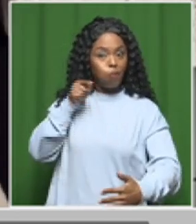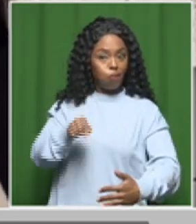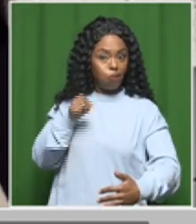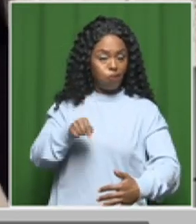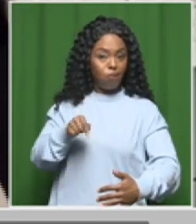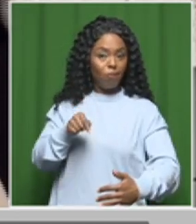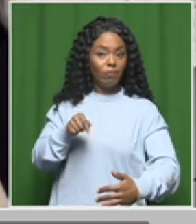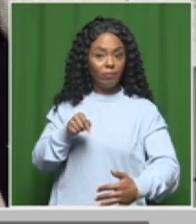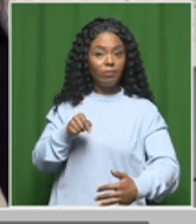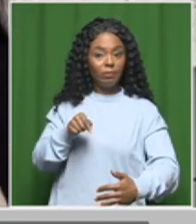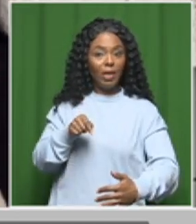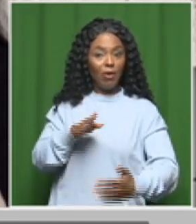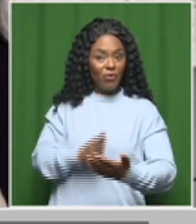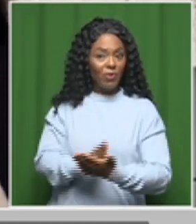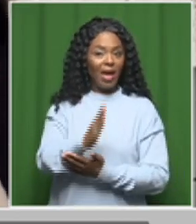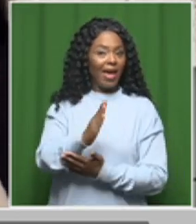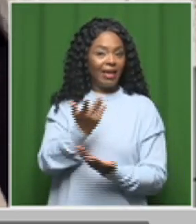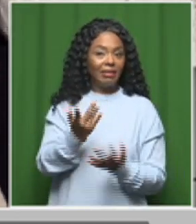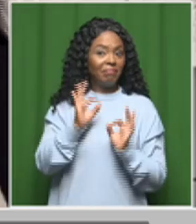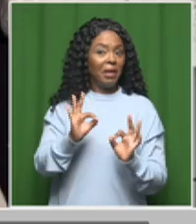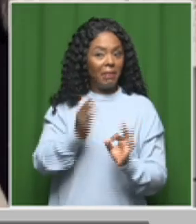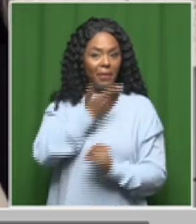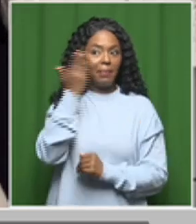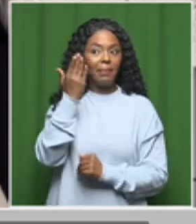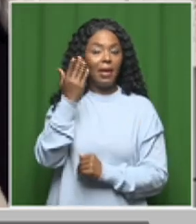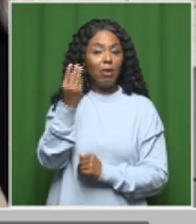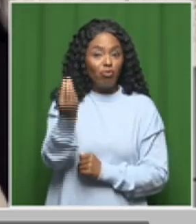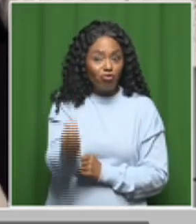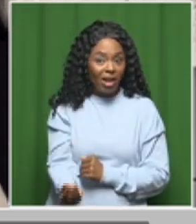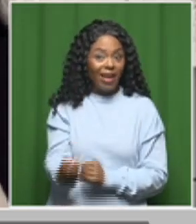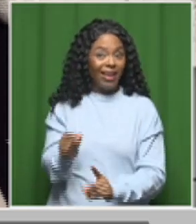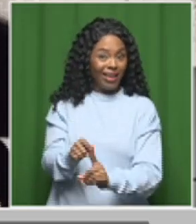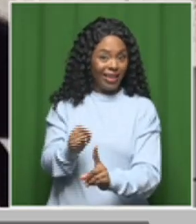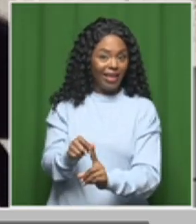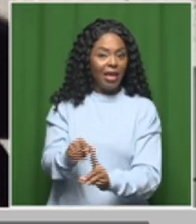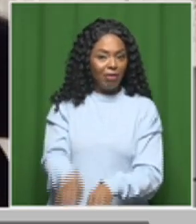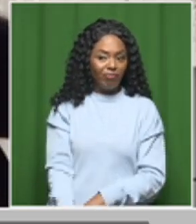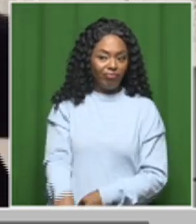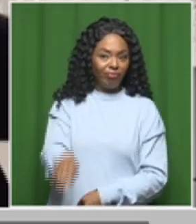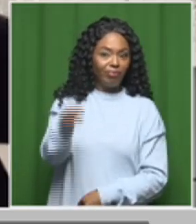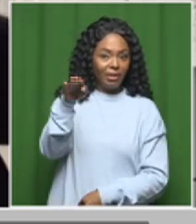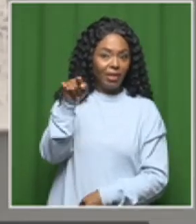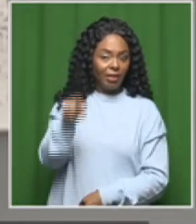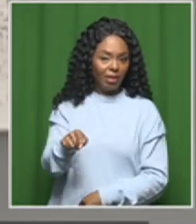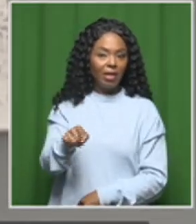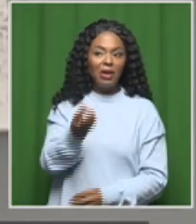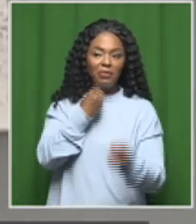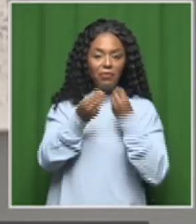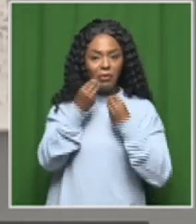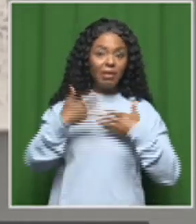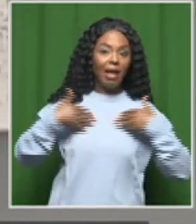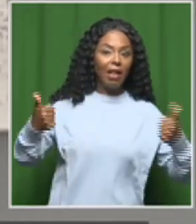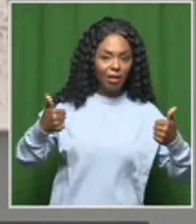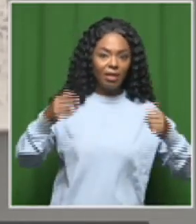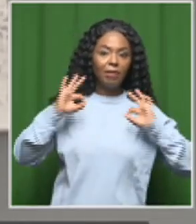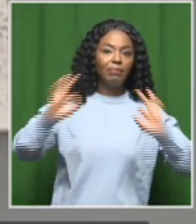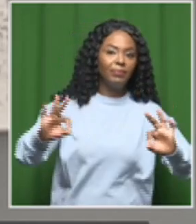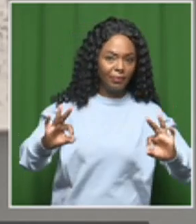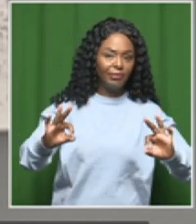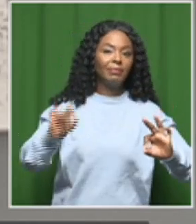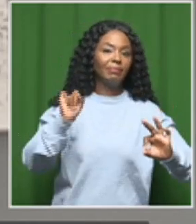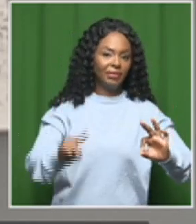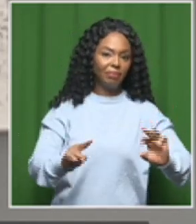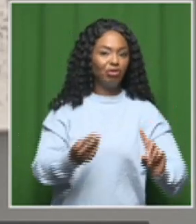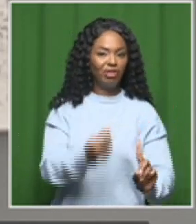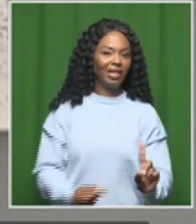leads to a child growing up in an environment where they are not getting nutritious food, they are not eating